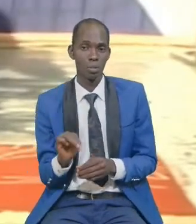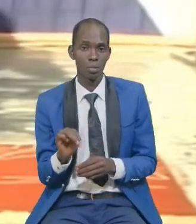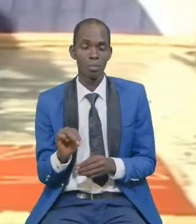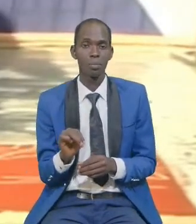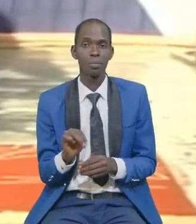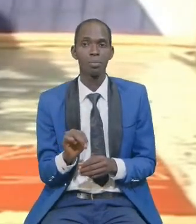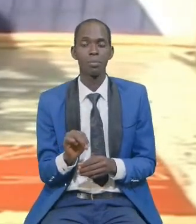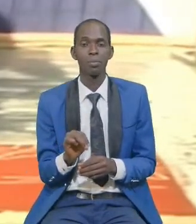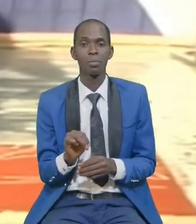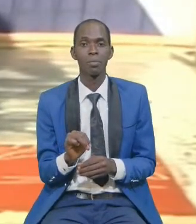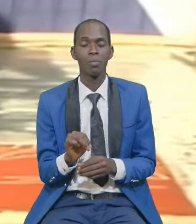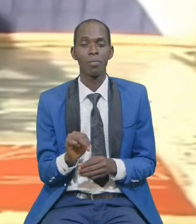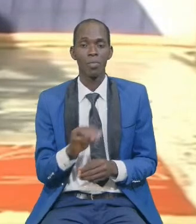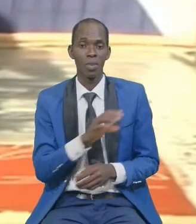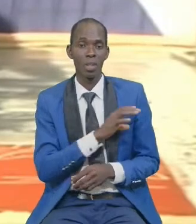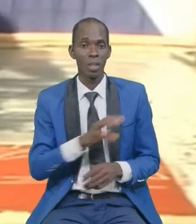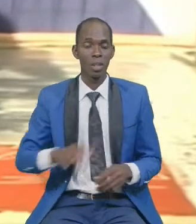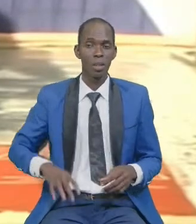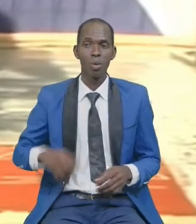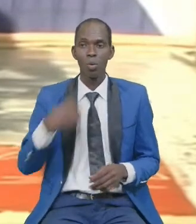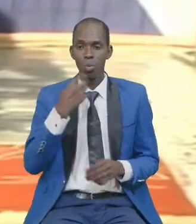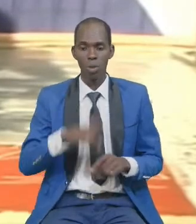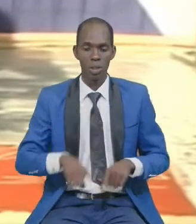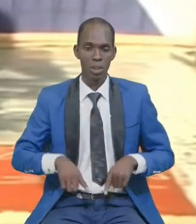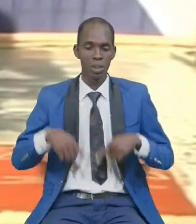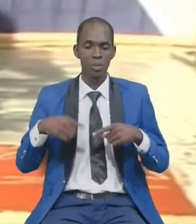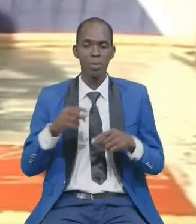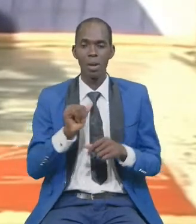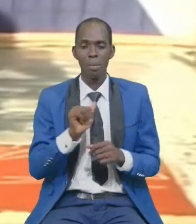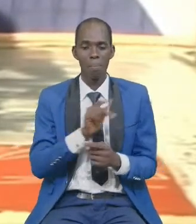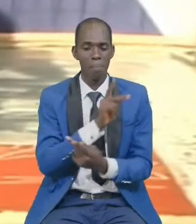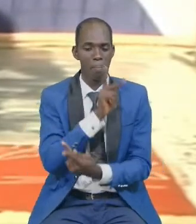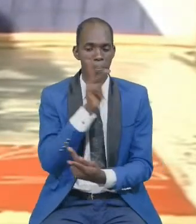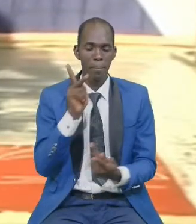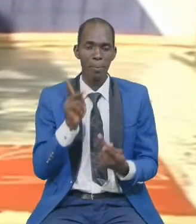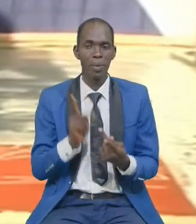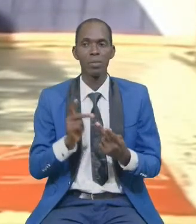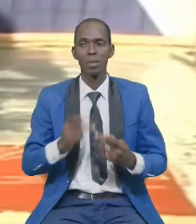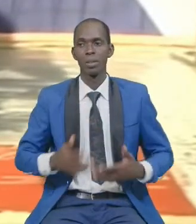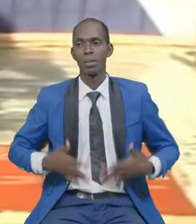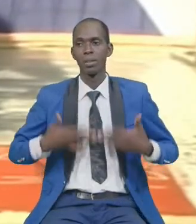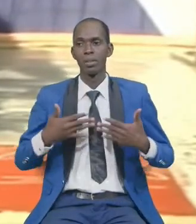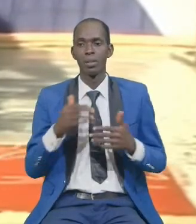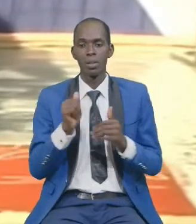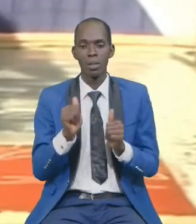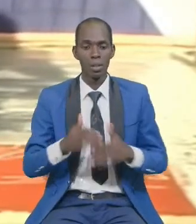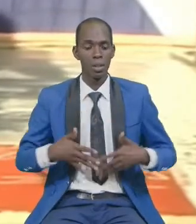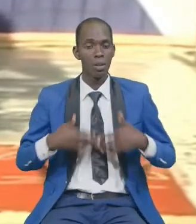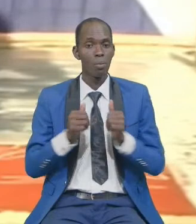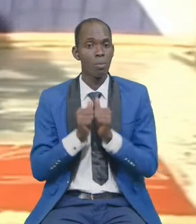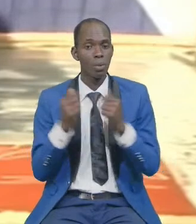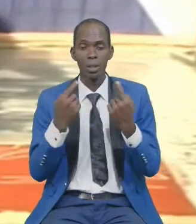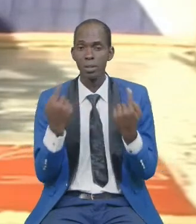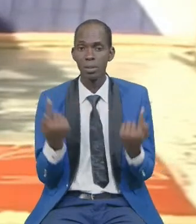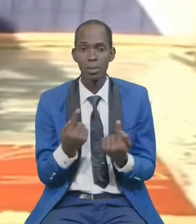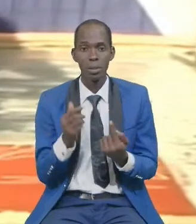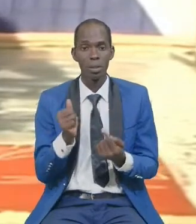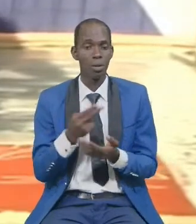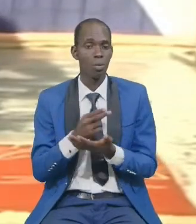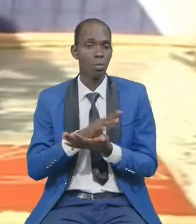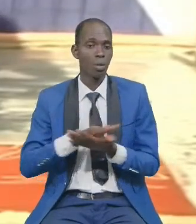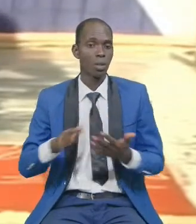Christ, who lived a perfect life, a sinless life, a holy